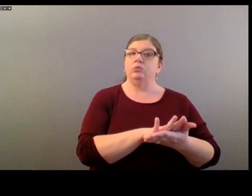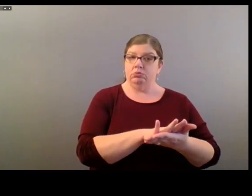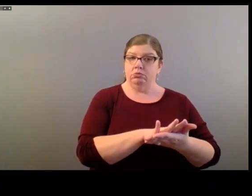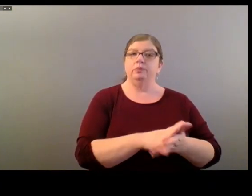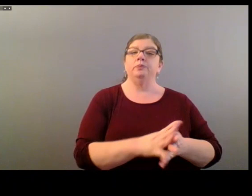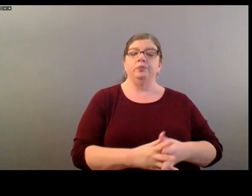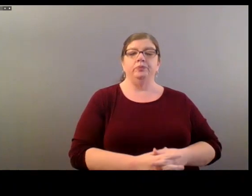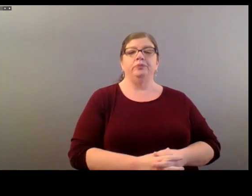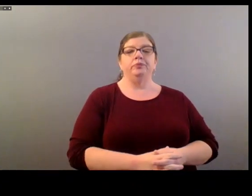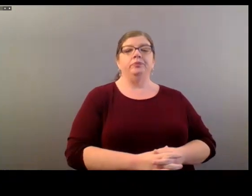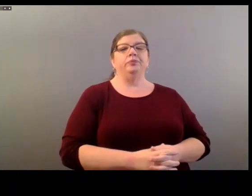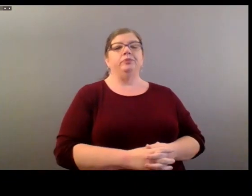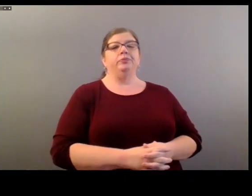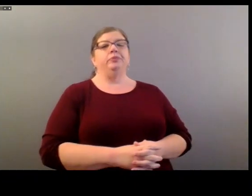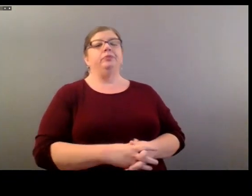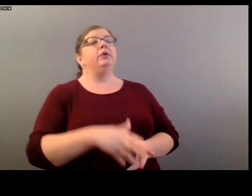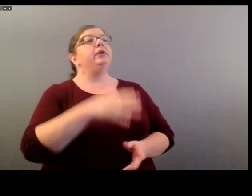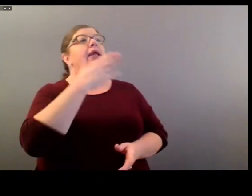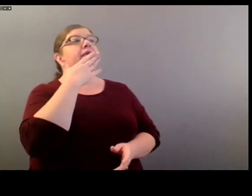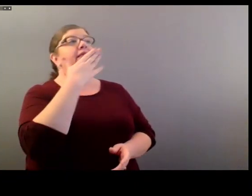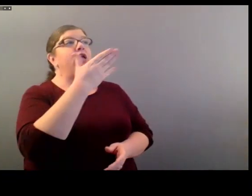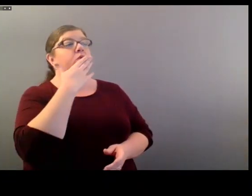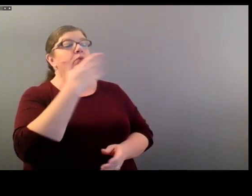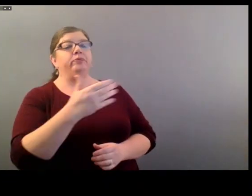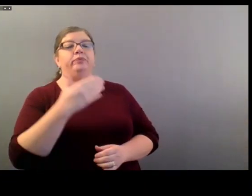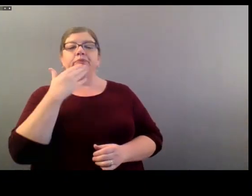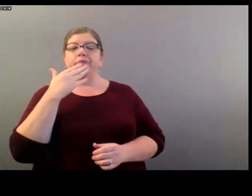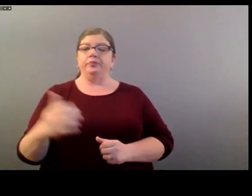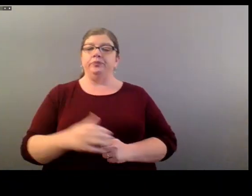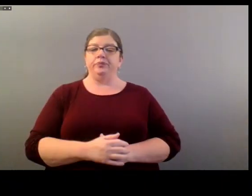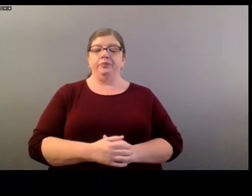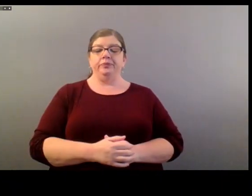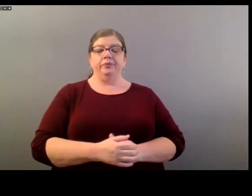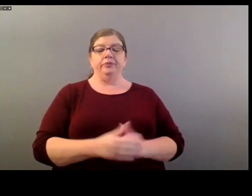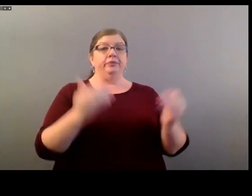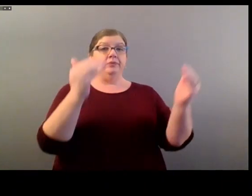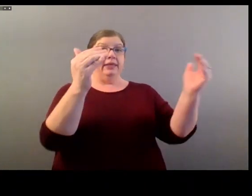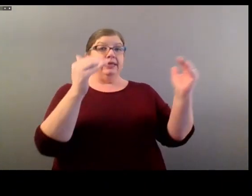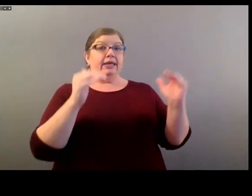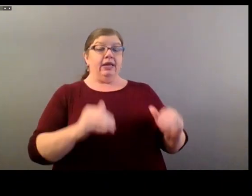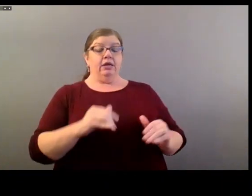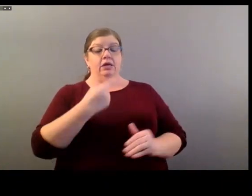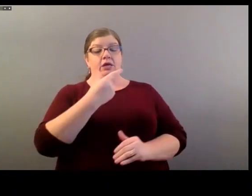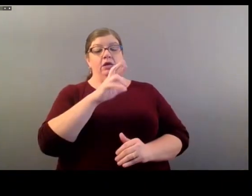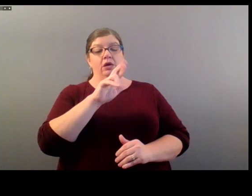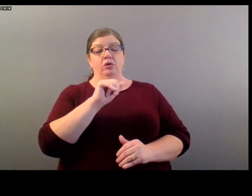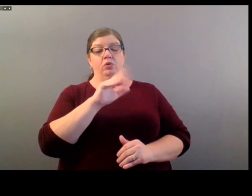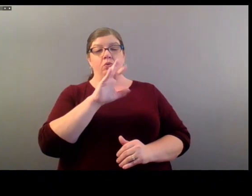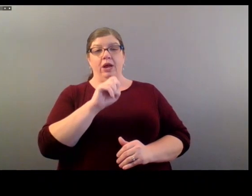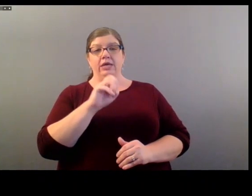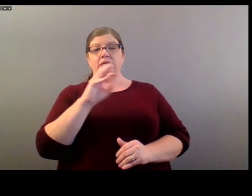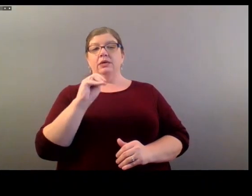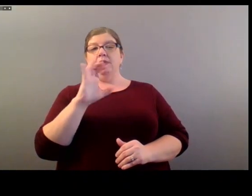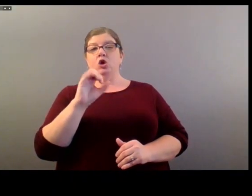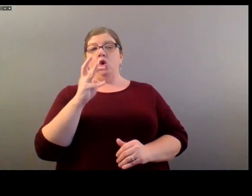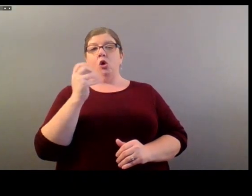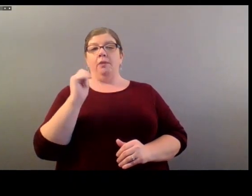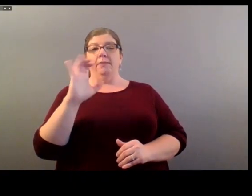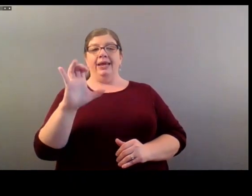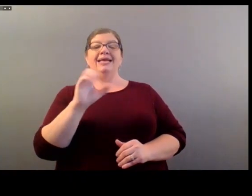Okay, thanks so much. Thank you, Laura. And next up, we're going to Grace McCormick with Santa Barbara News